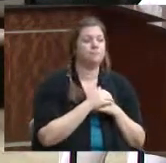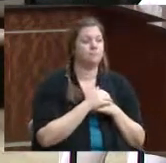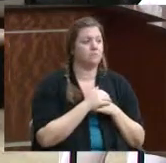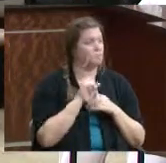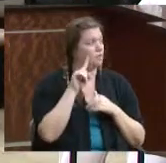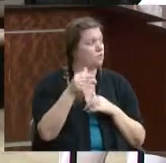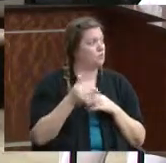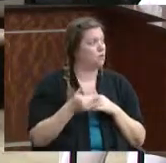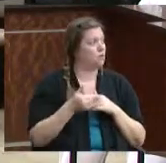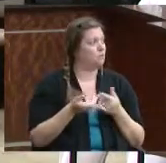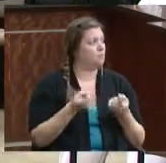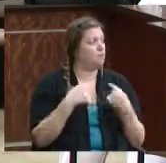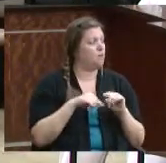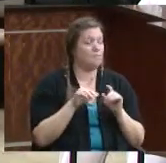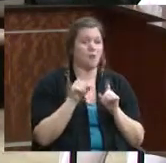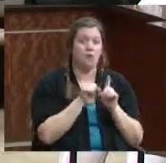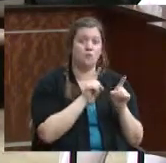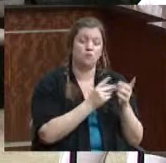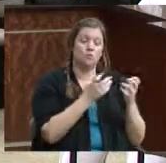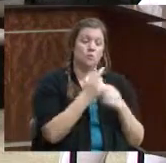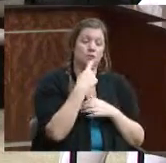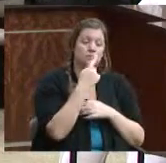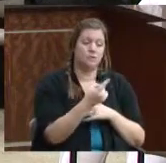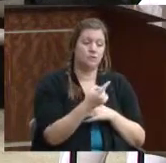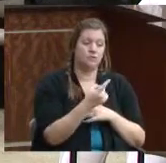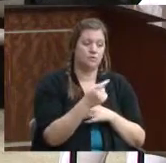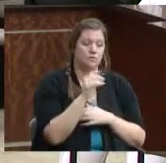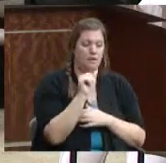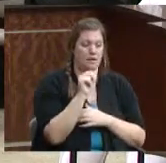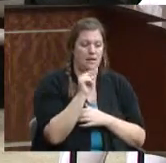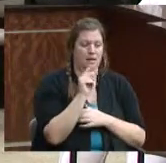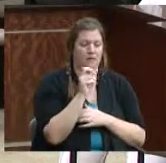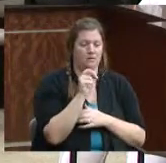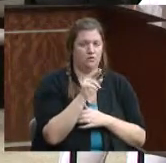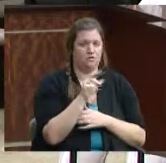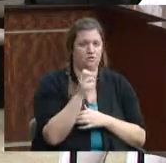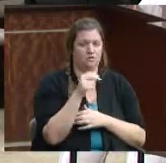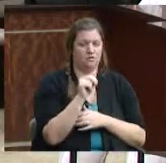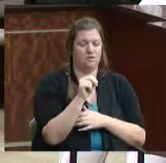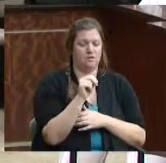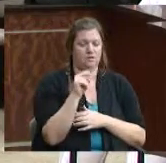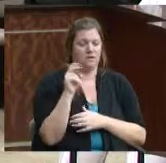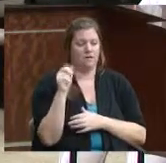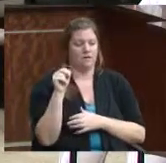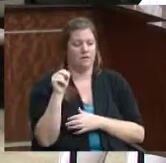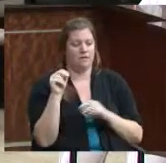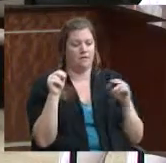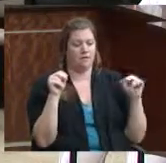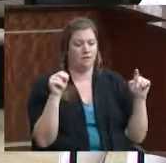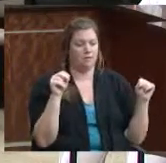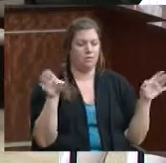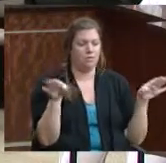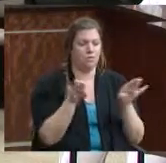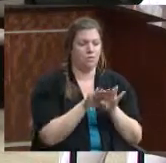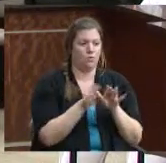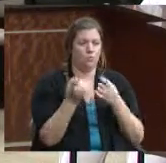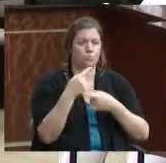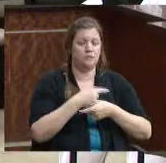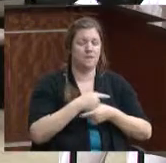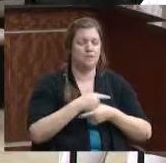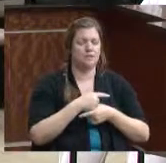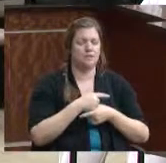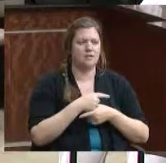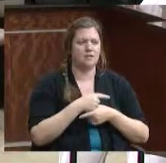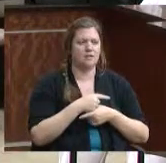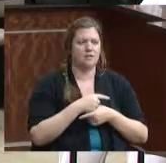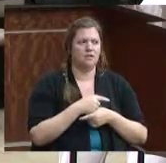So you're welcome to come. I would also like to tell you that the Anderson's Corner project at Van Dusen and Virginia Manor closed today.